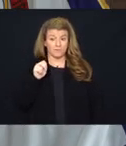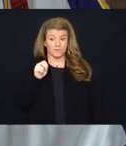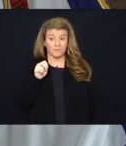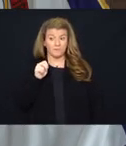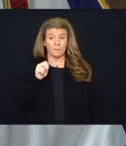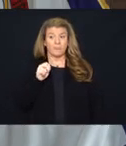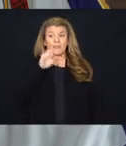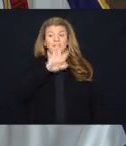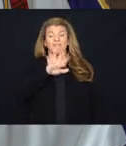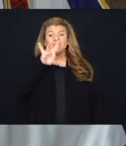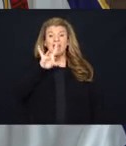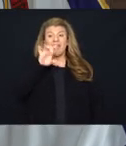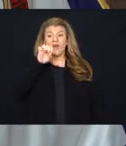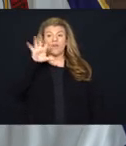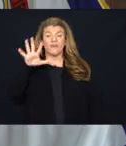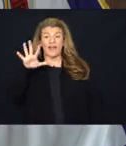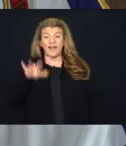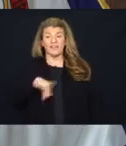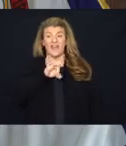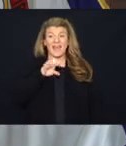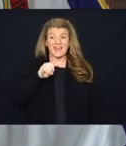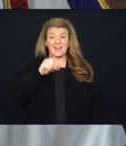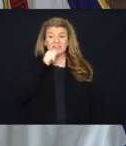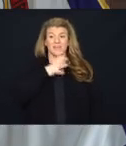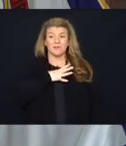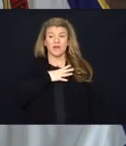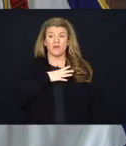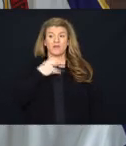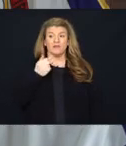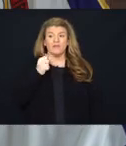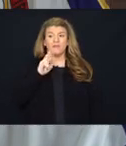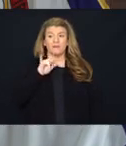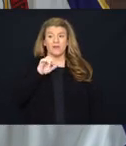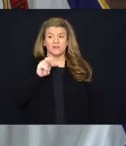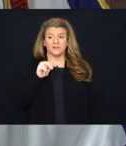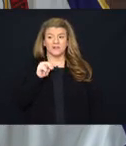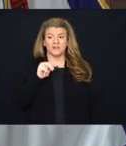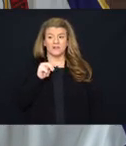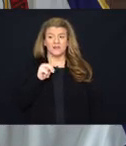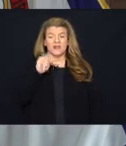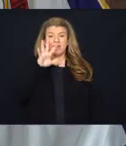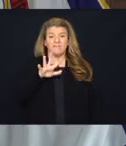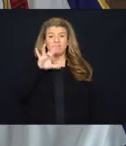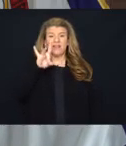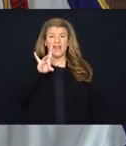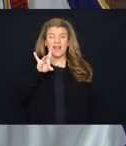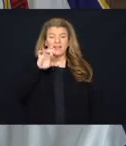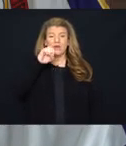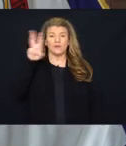The 5,805th death, an 80-year-old female from Harrison County. The